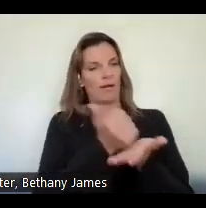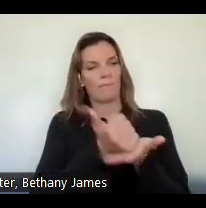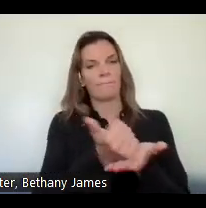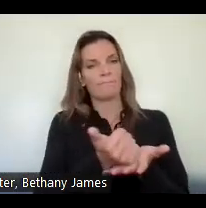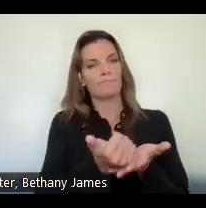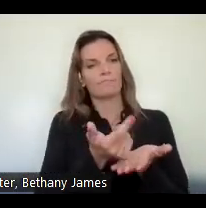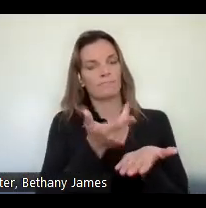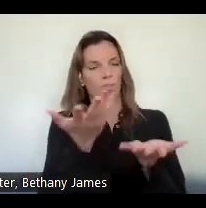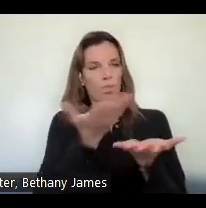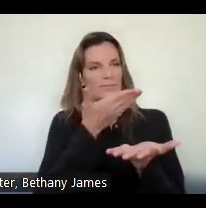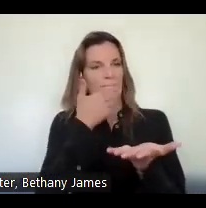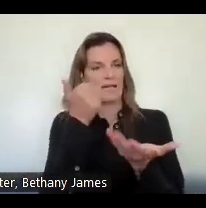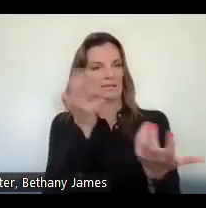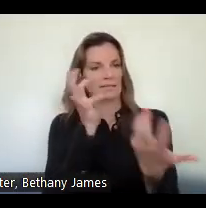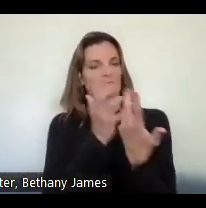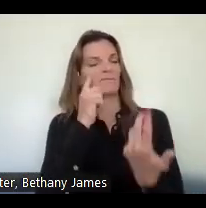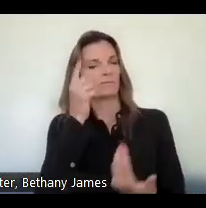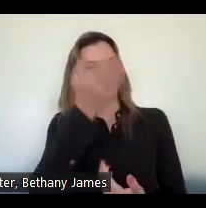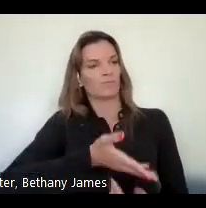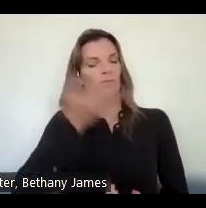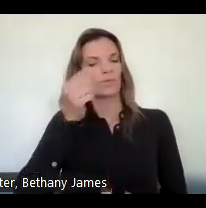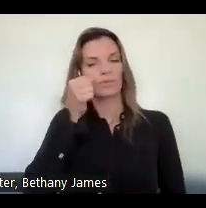best means of communication for them.